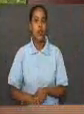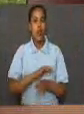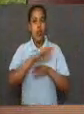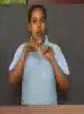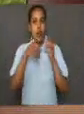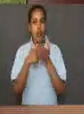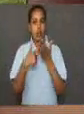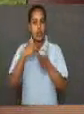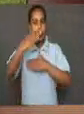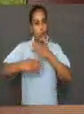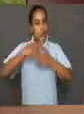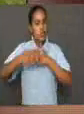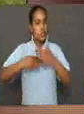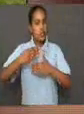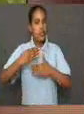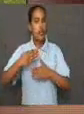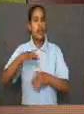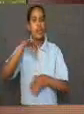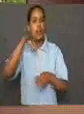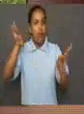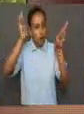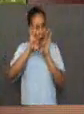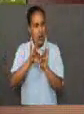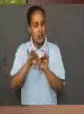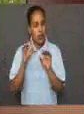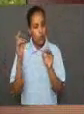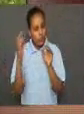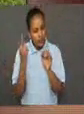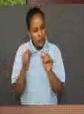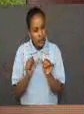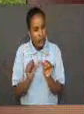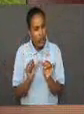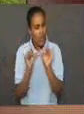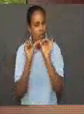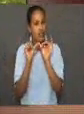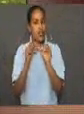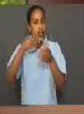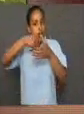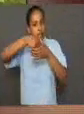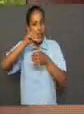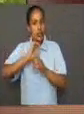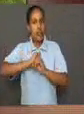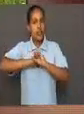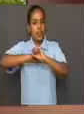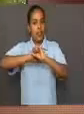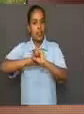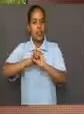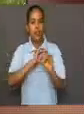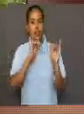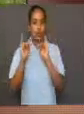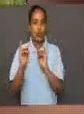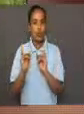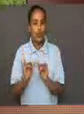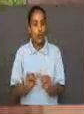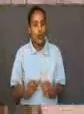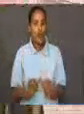All of these processes require continuous outside intervention in order